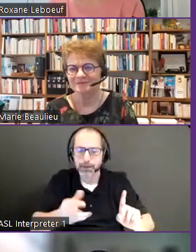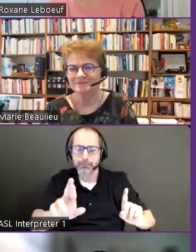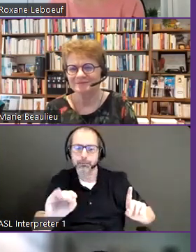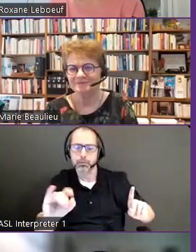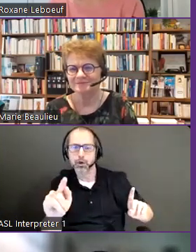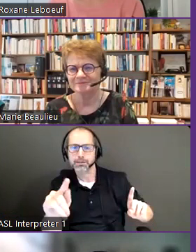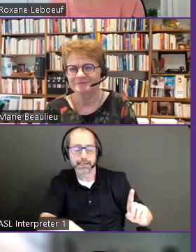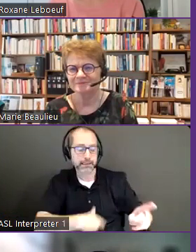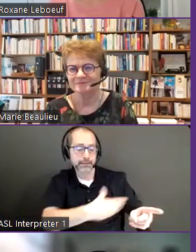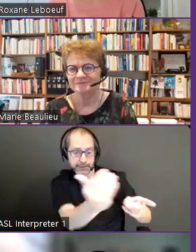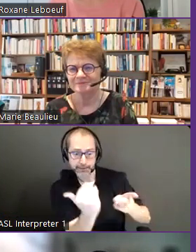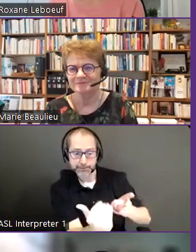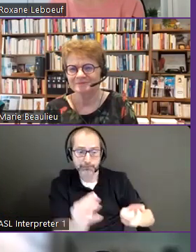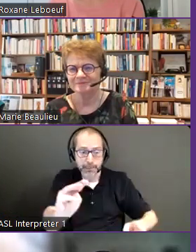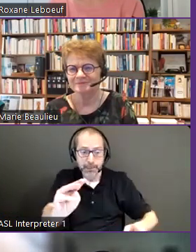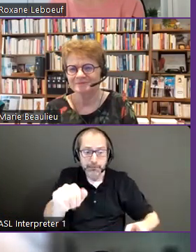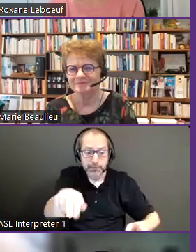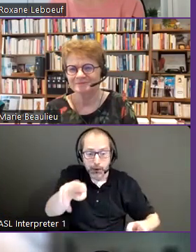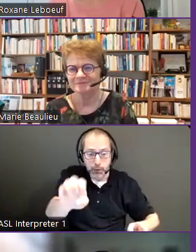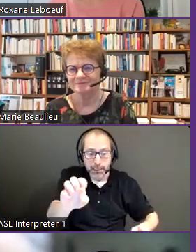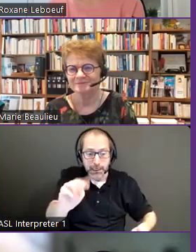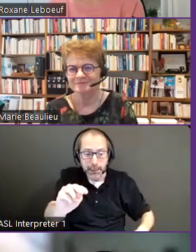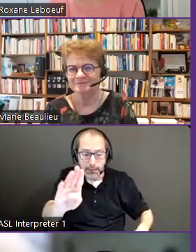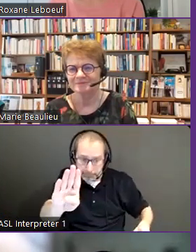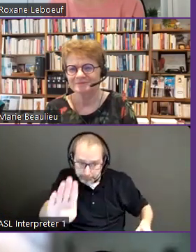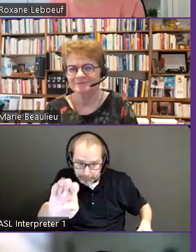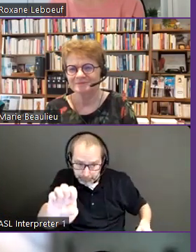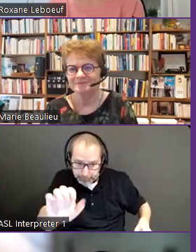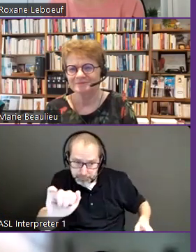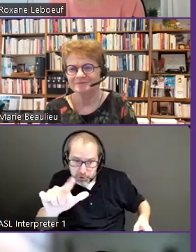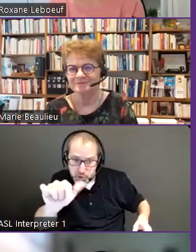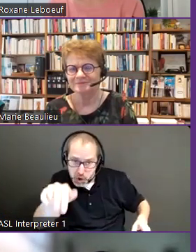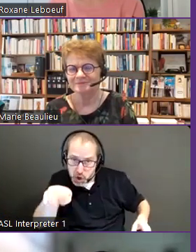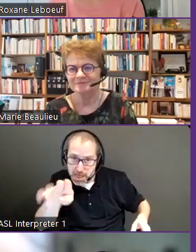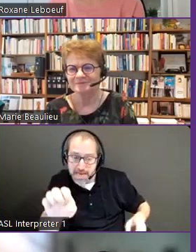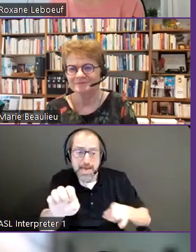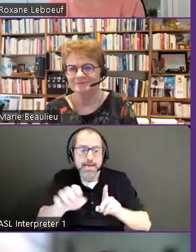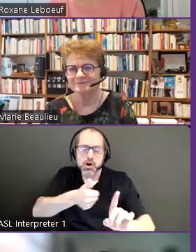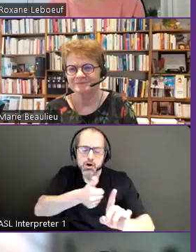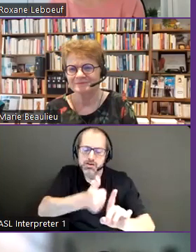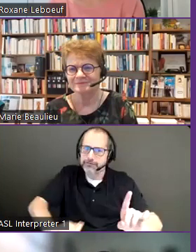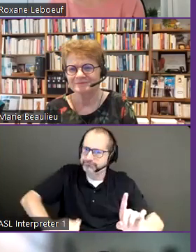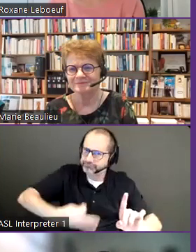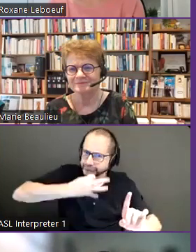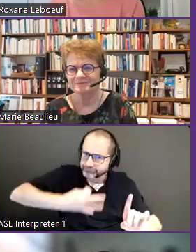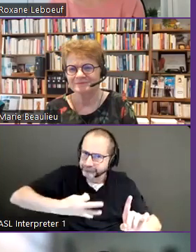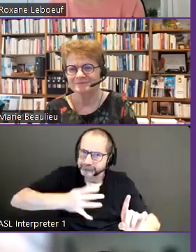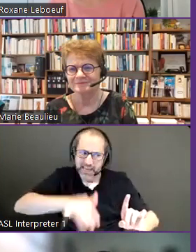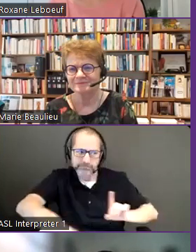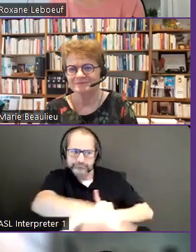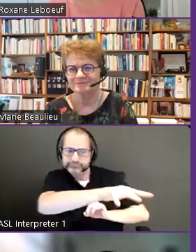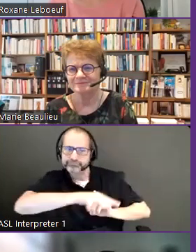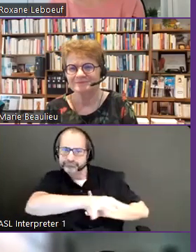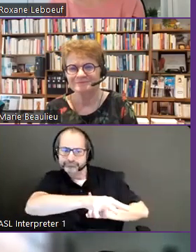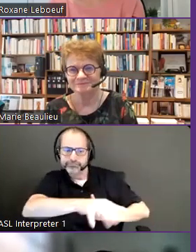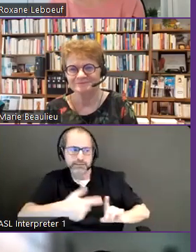have Marie Boulet, and she is an expert in the field, has been a colleague.